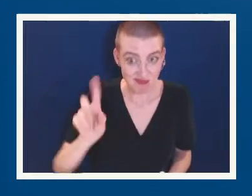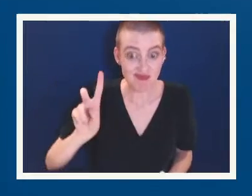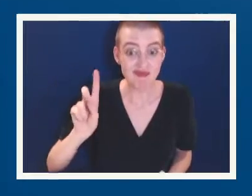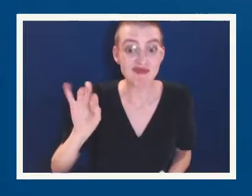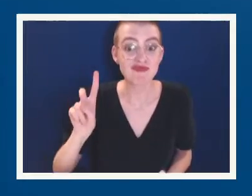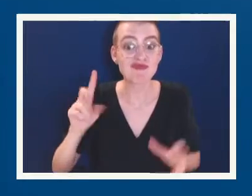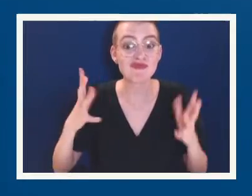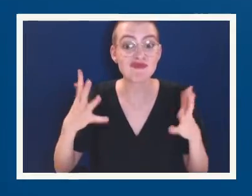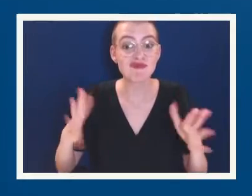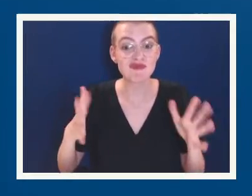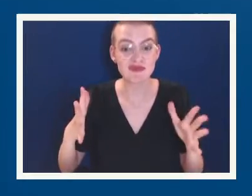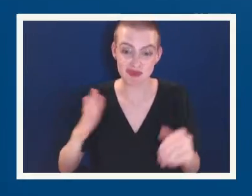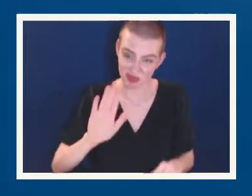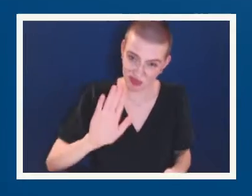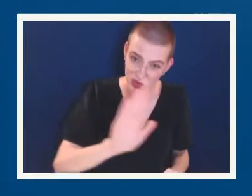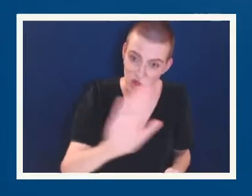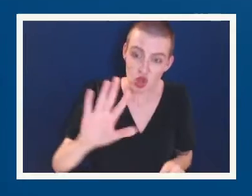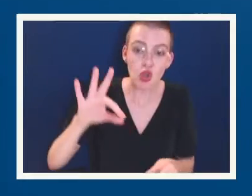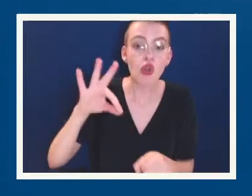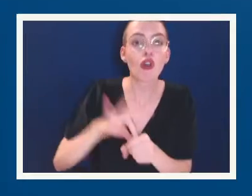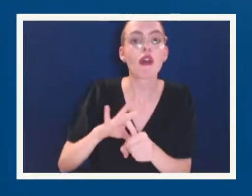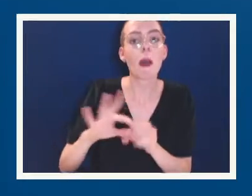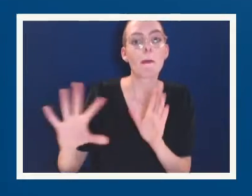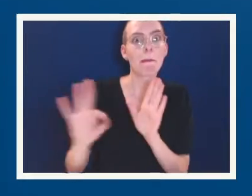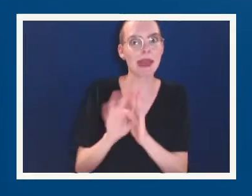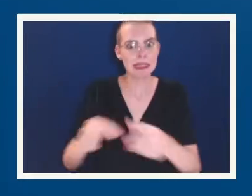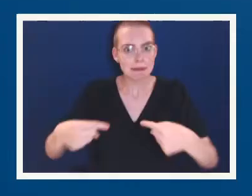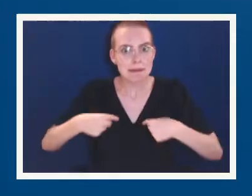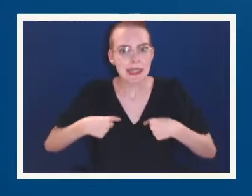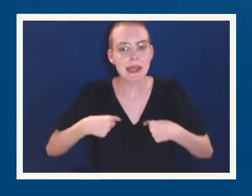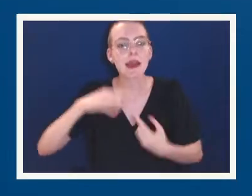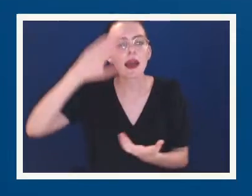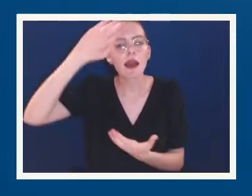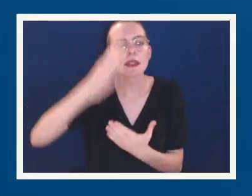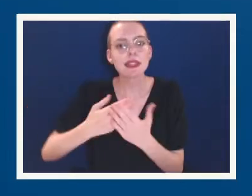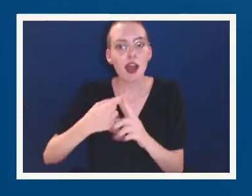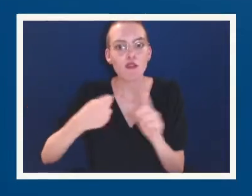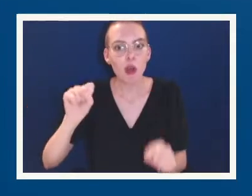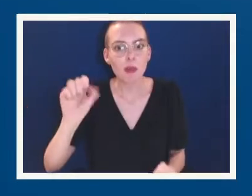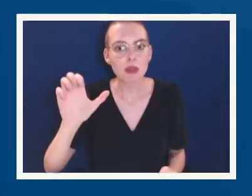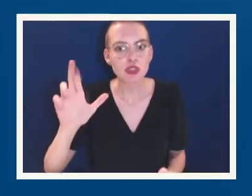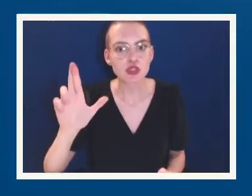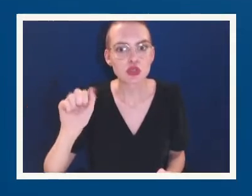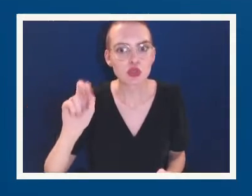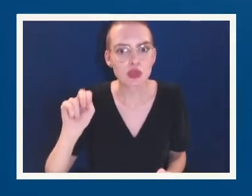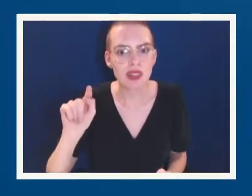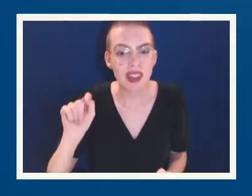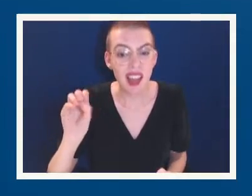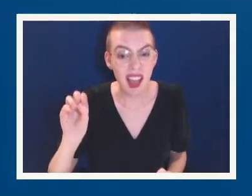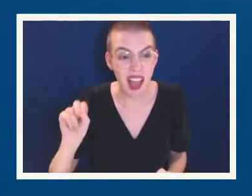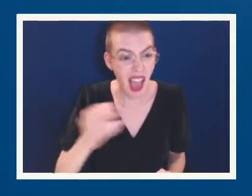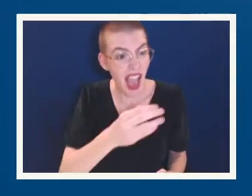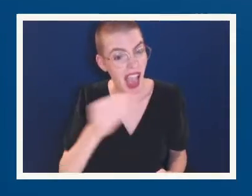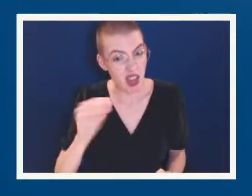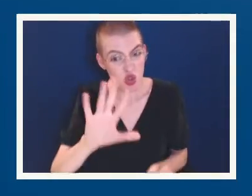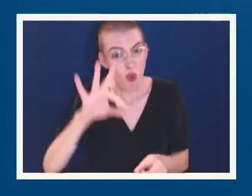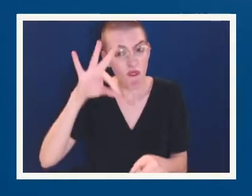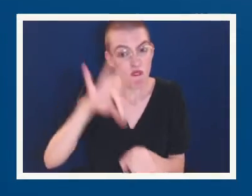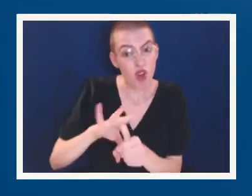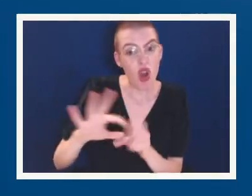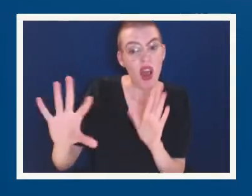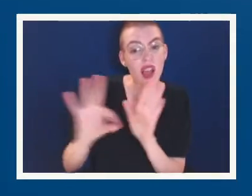Your vote elected a son from Scranton president. Your vote elected Kamala Harris, the first black woman vice president.